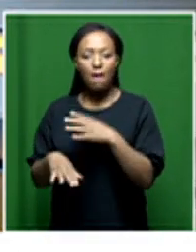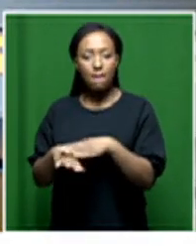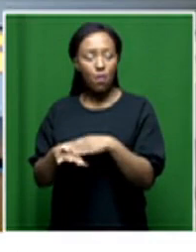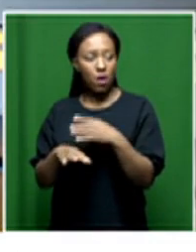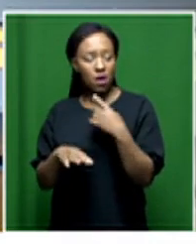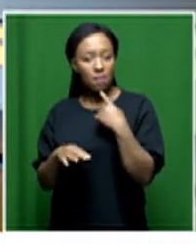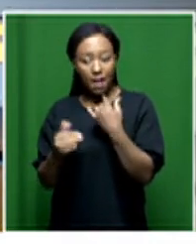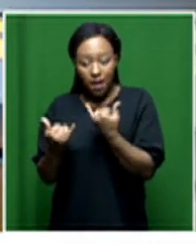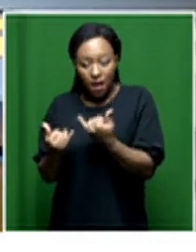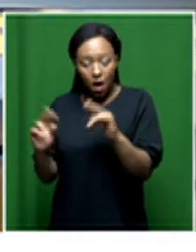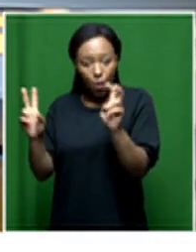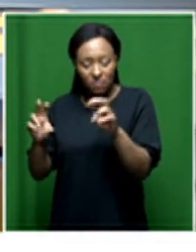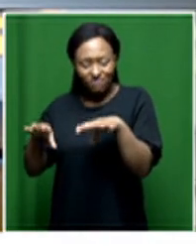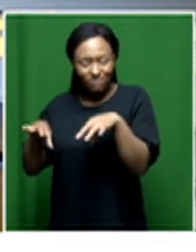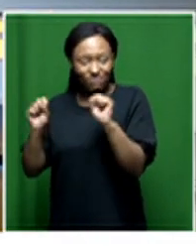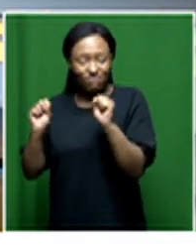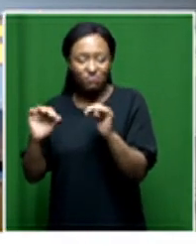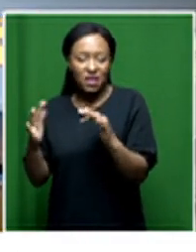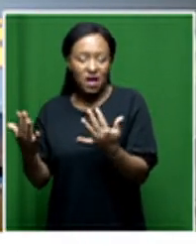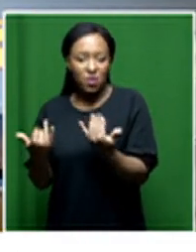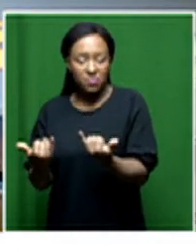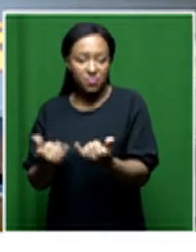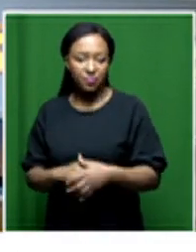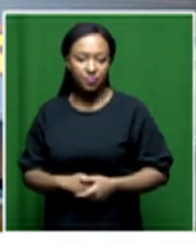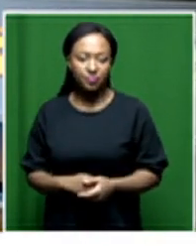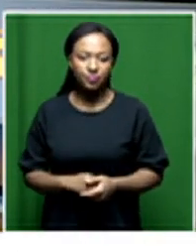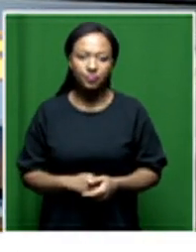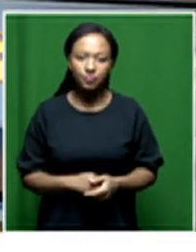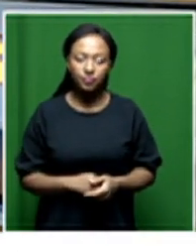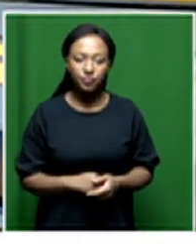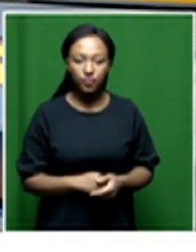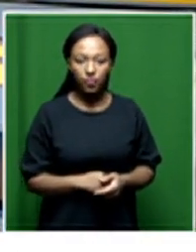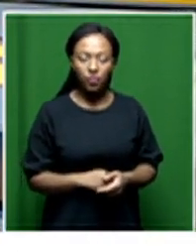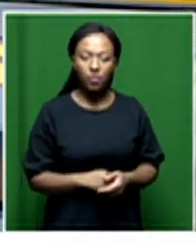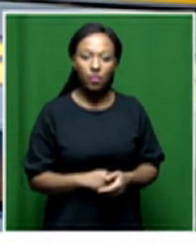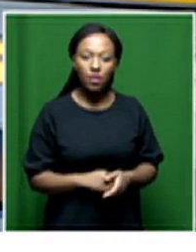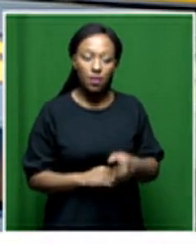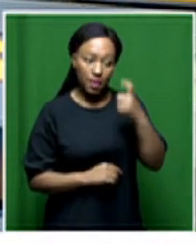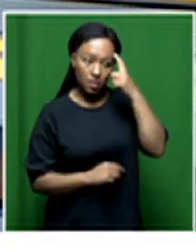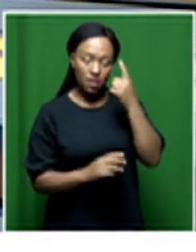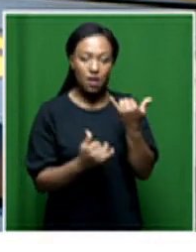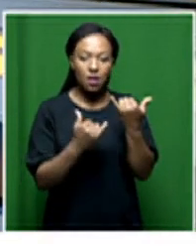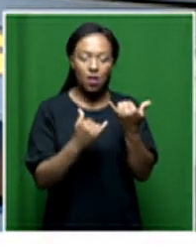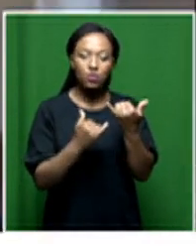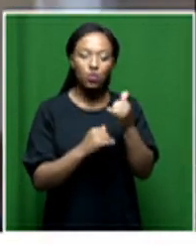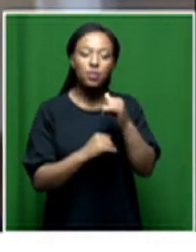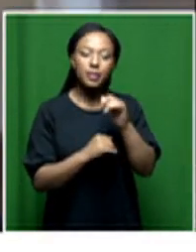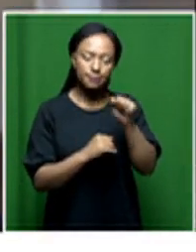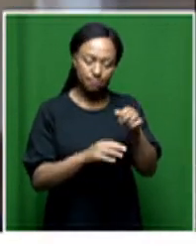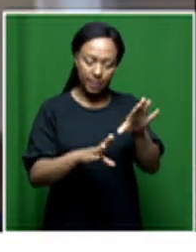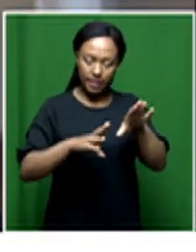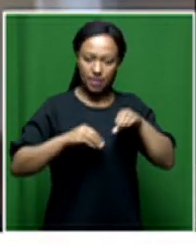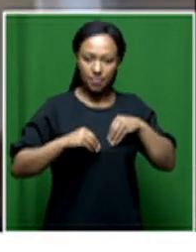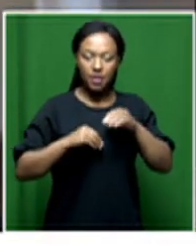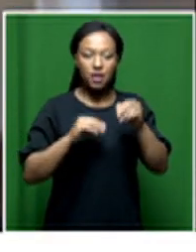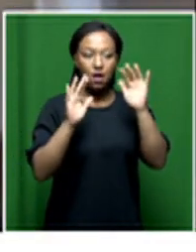where we're at the moment with power supply? Right. I think, well, the key thing to recognize, first of all, is that the whole world